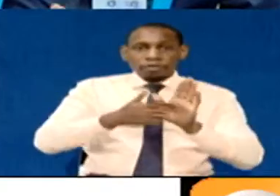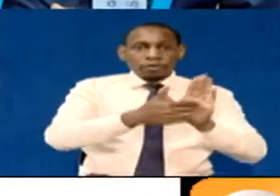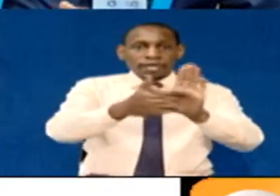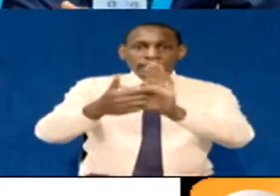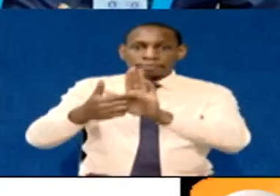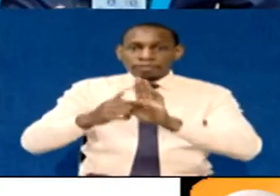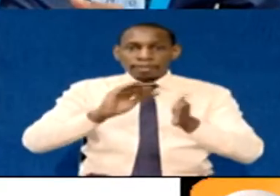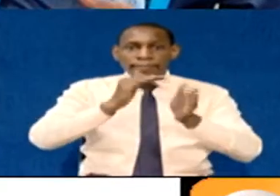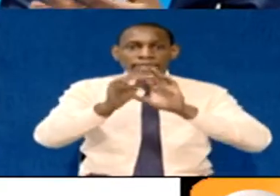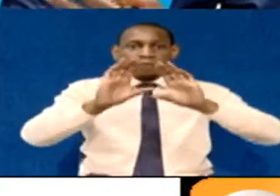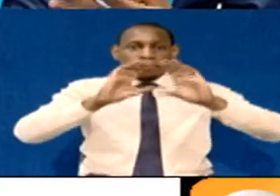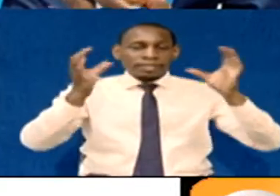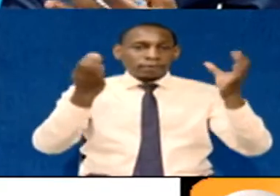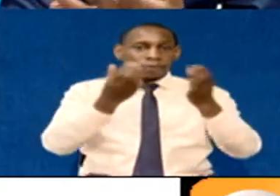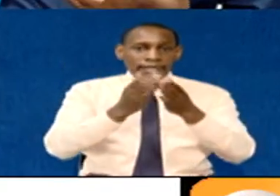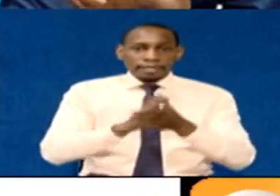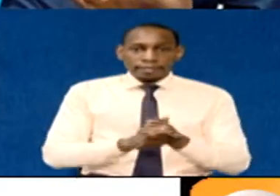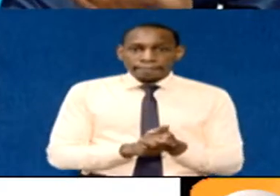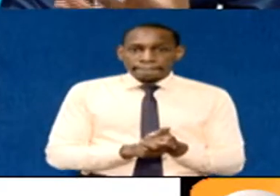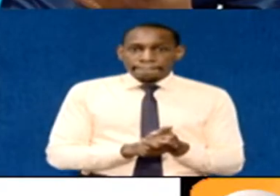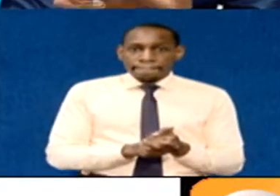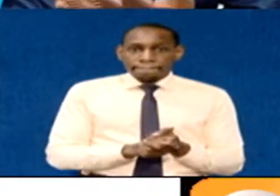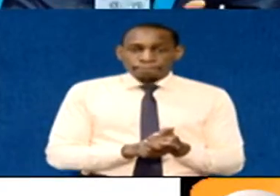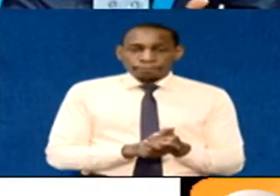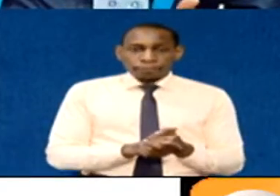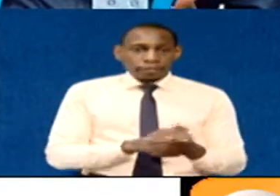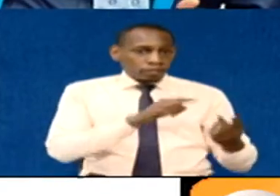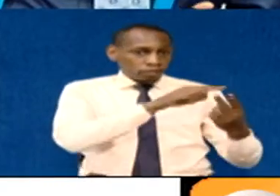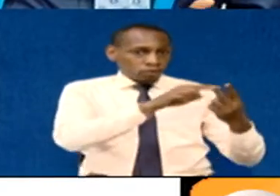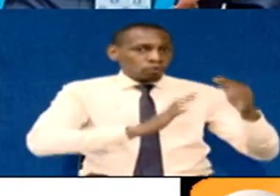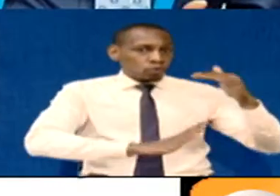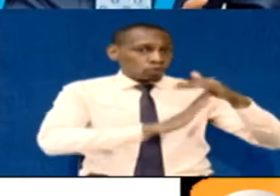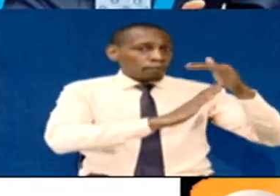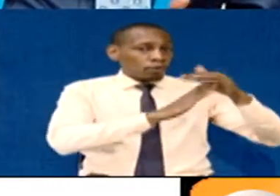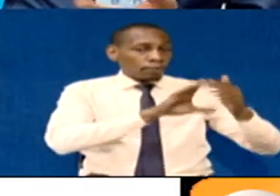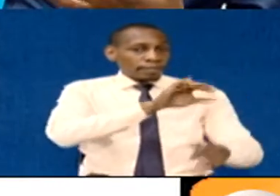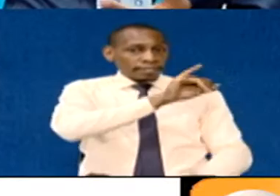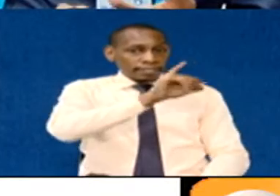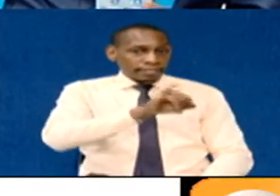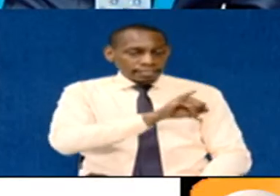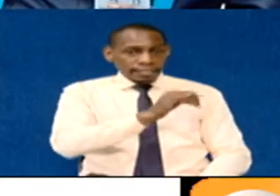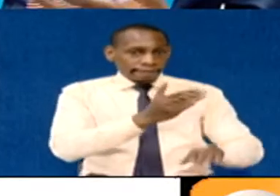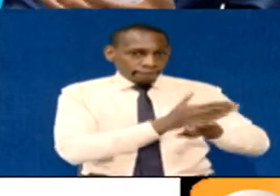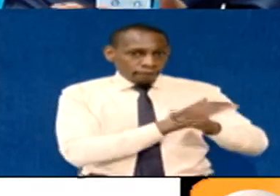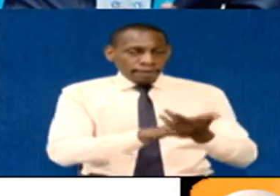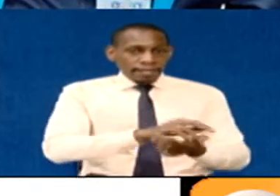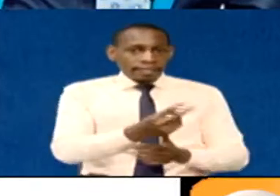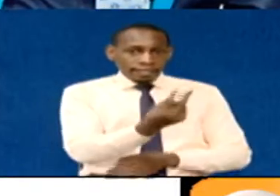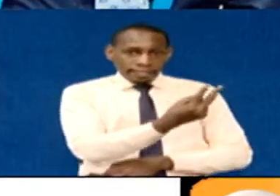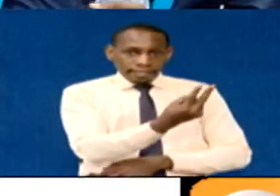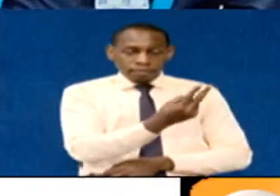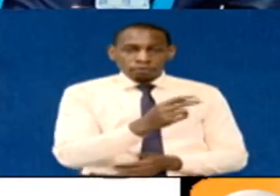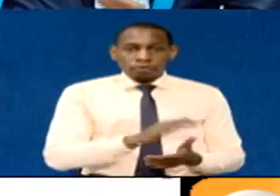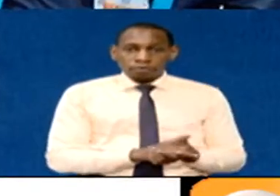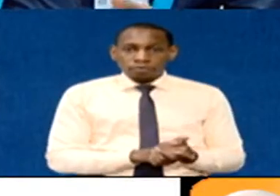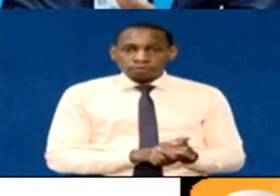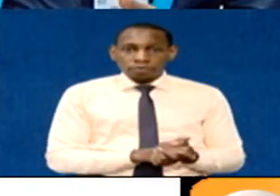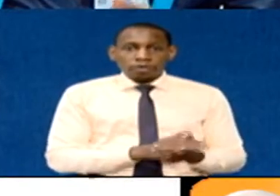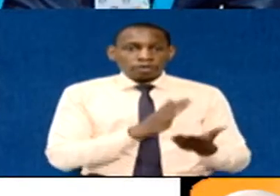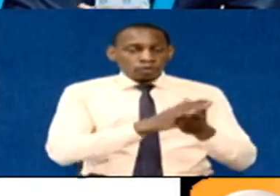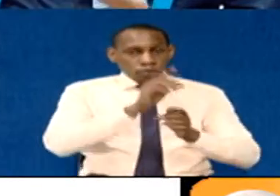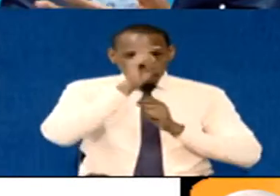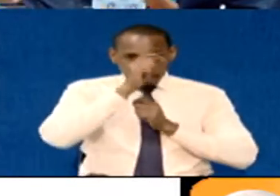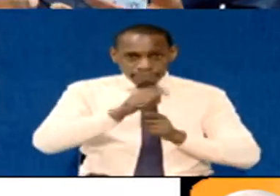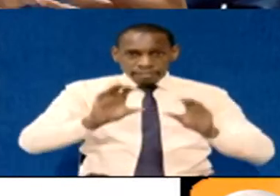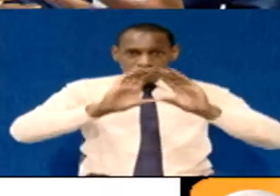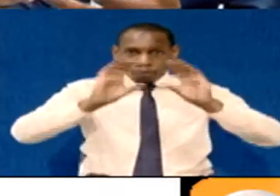there in the world, where two respected former CJs, because the two gentlemen, quite frankly, are respected